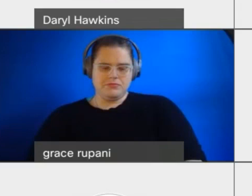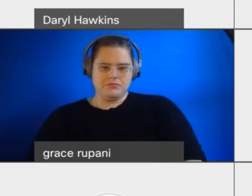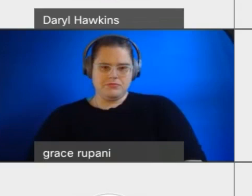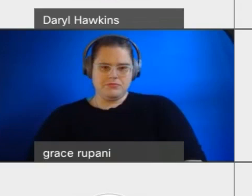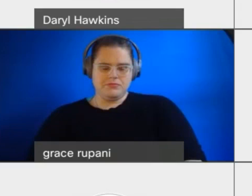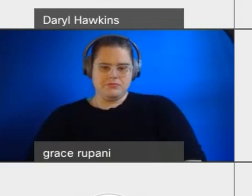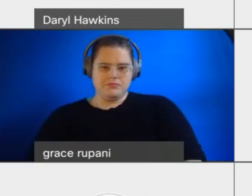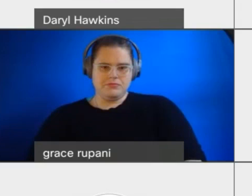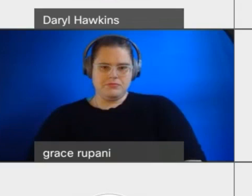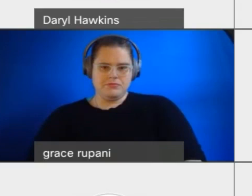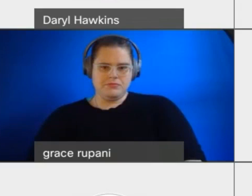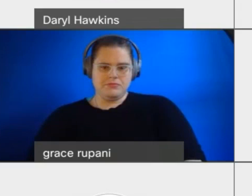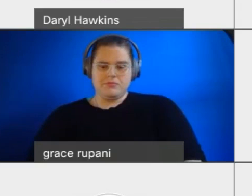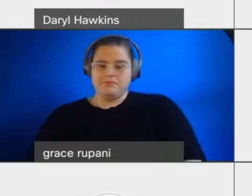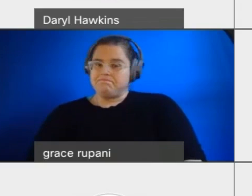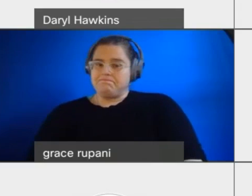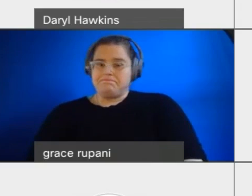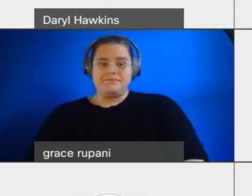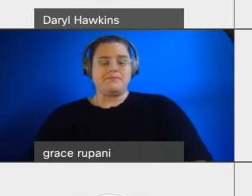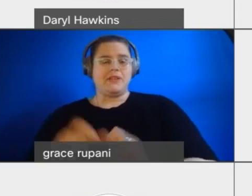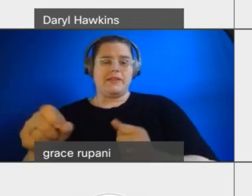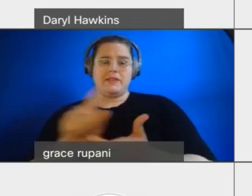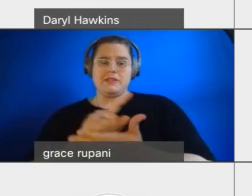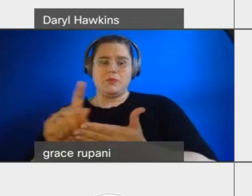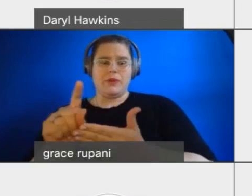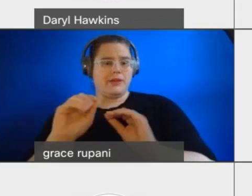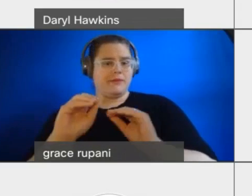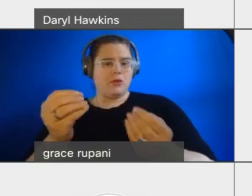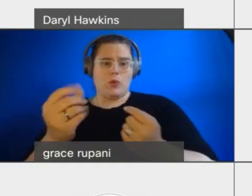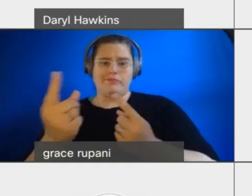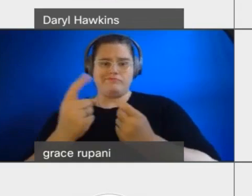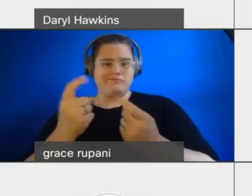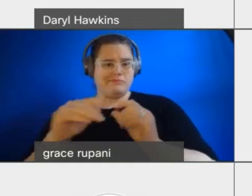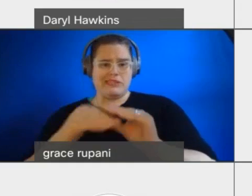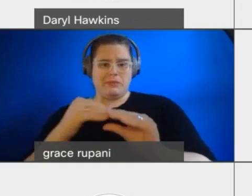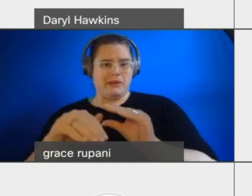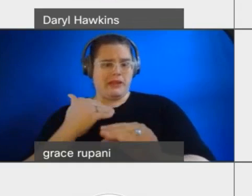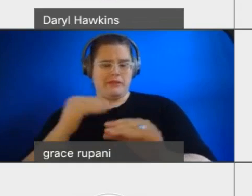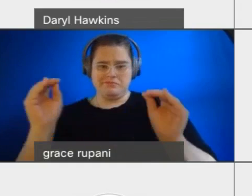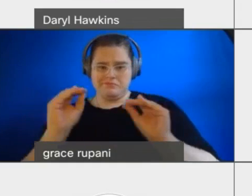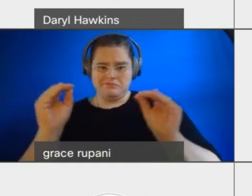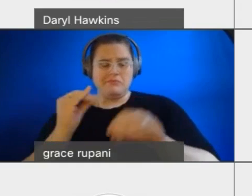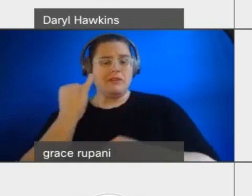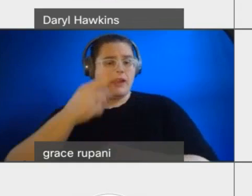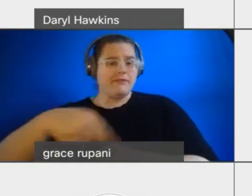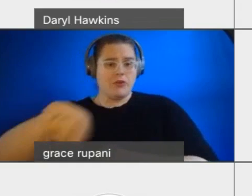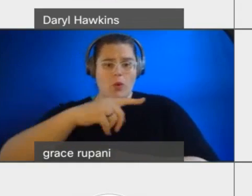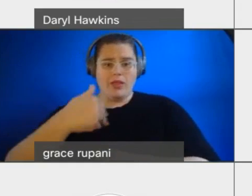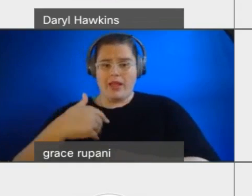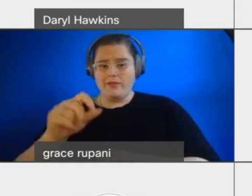Well, we received no questions this week by email. So if people do have questions,